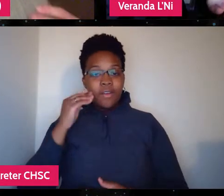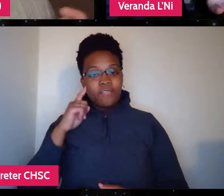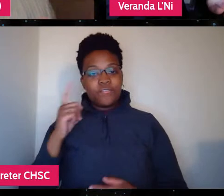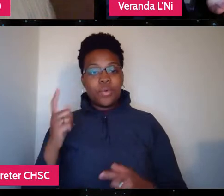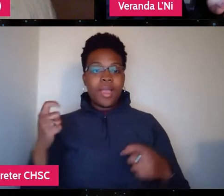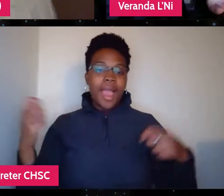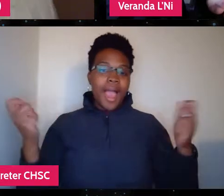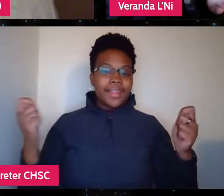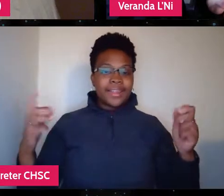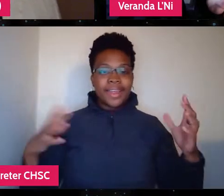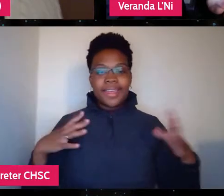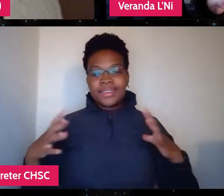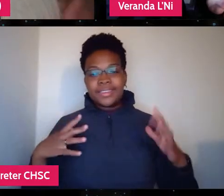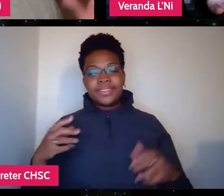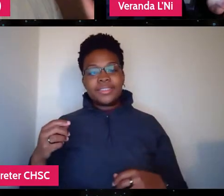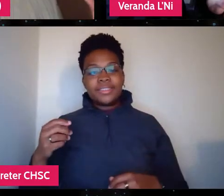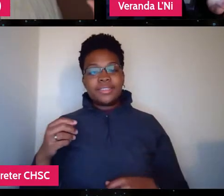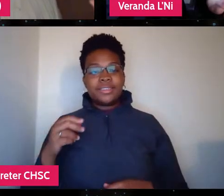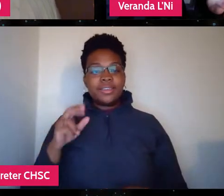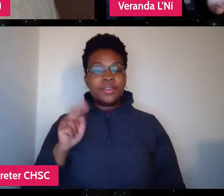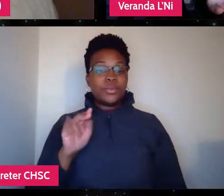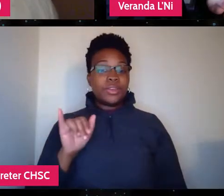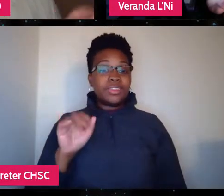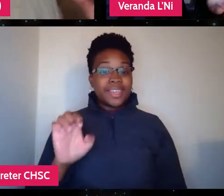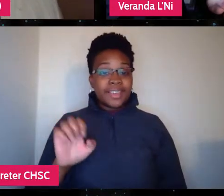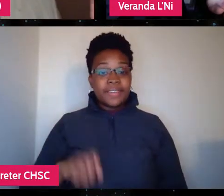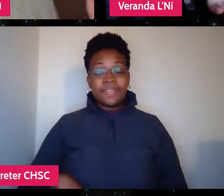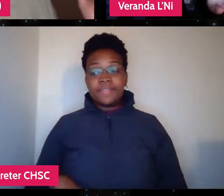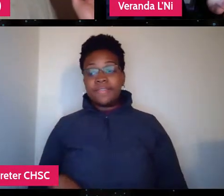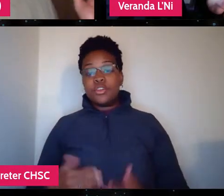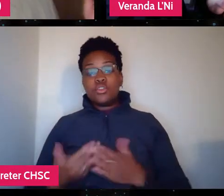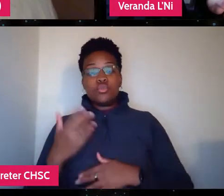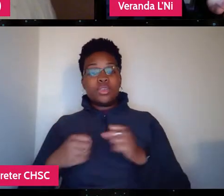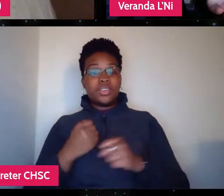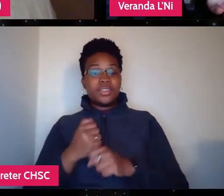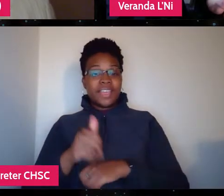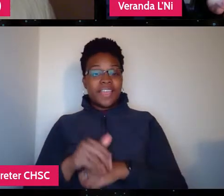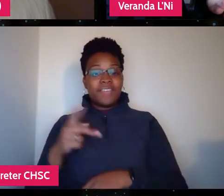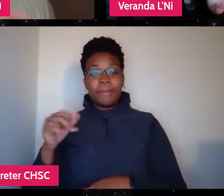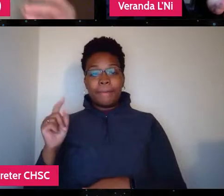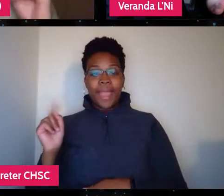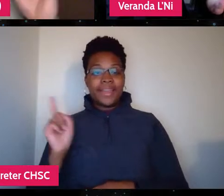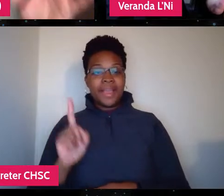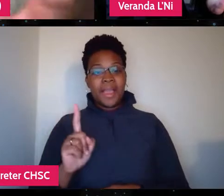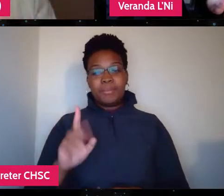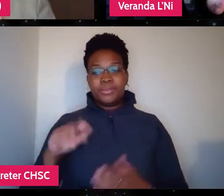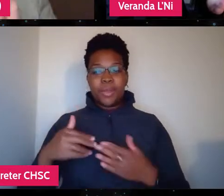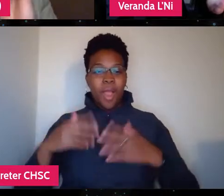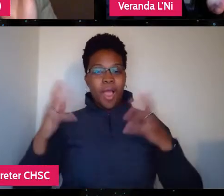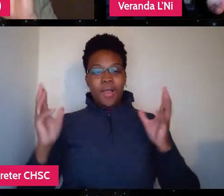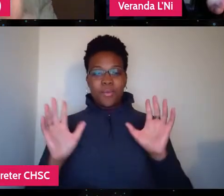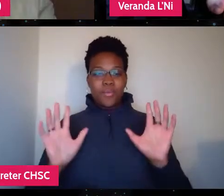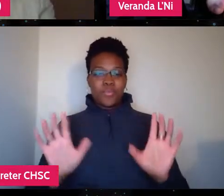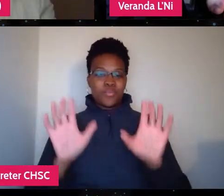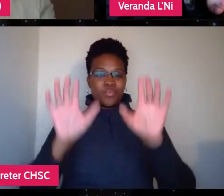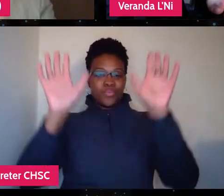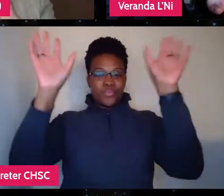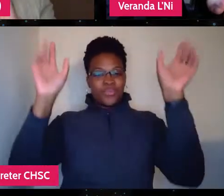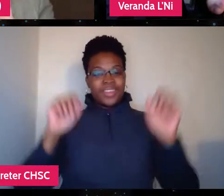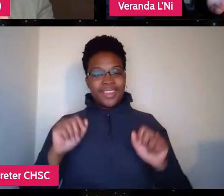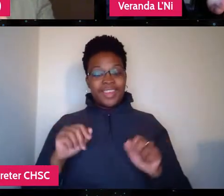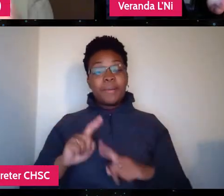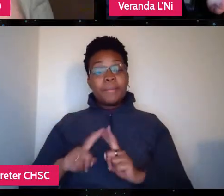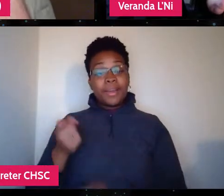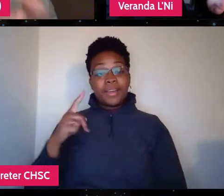at the, New Year's Eve, Pat would come out and she was like all decked out and, it was just, but Pat was always